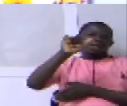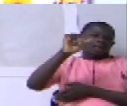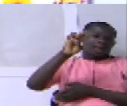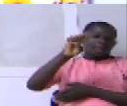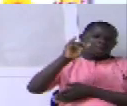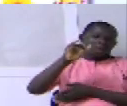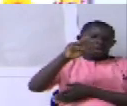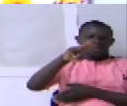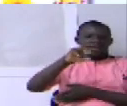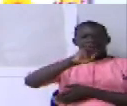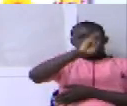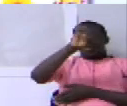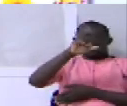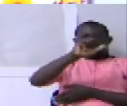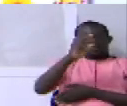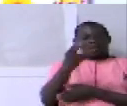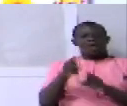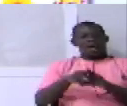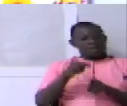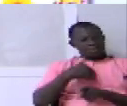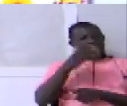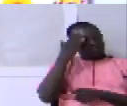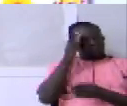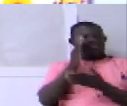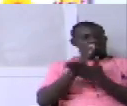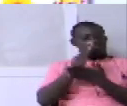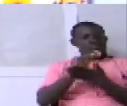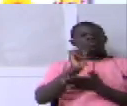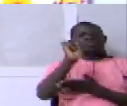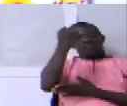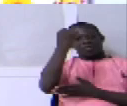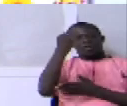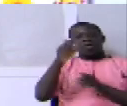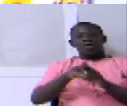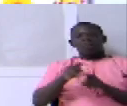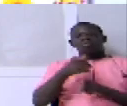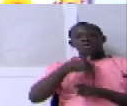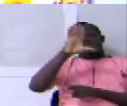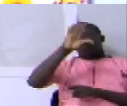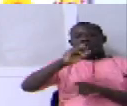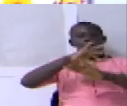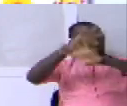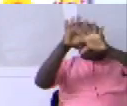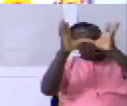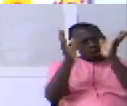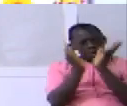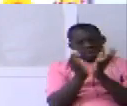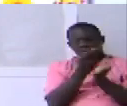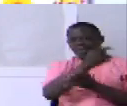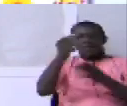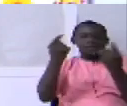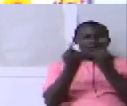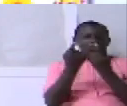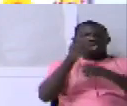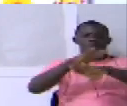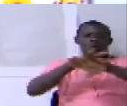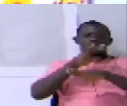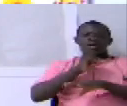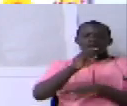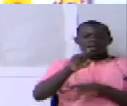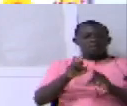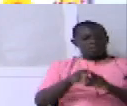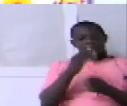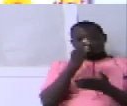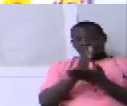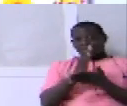difficult. When I have did all these things to him, still he was not angry. He was following me, begging me. But